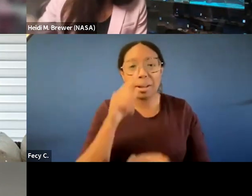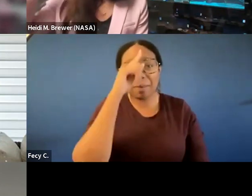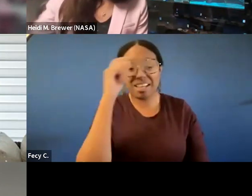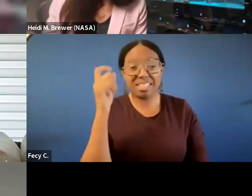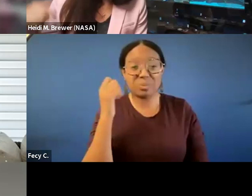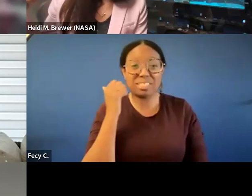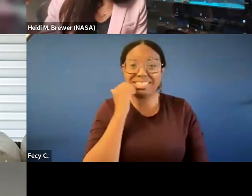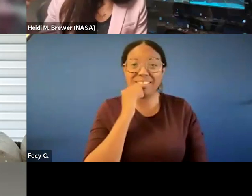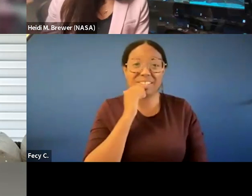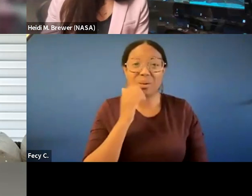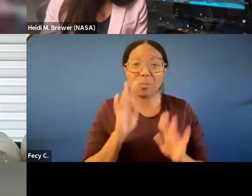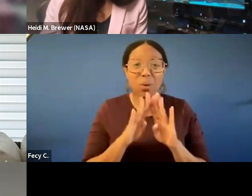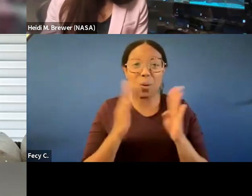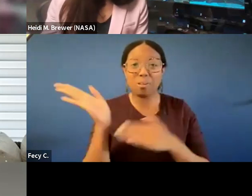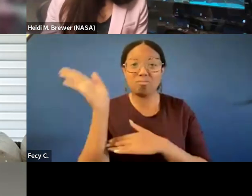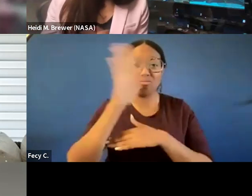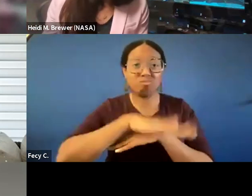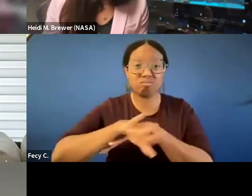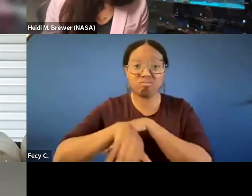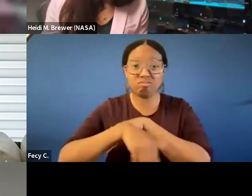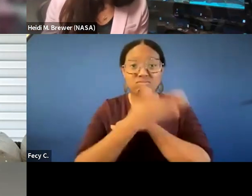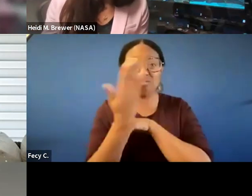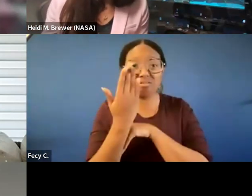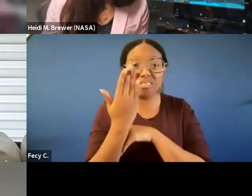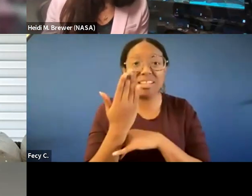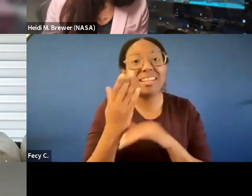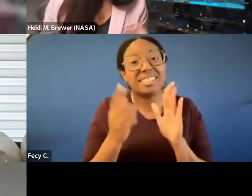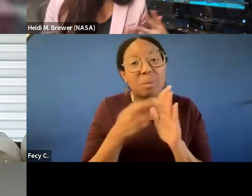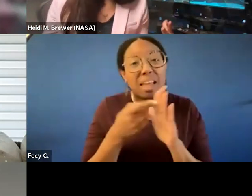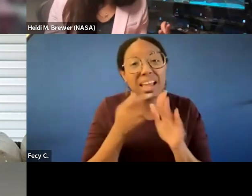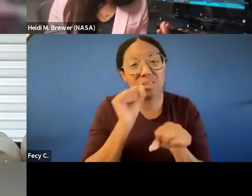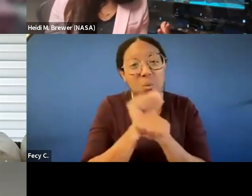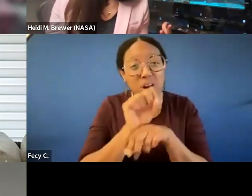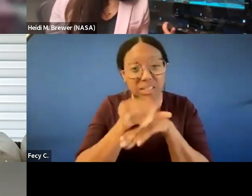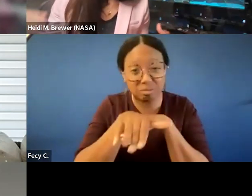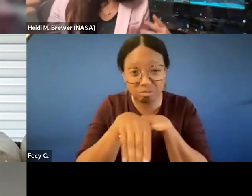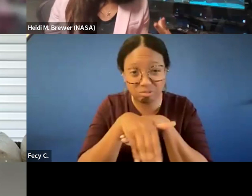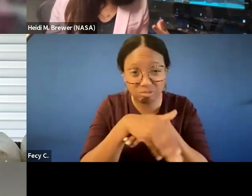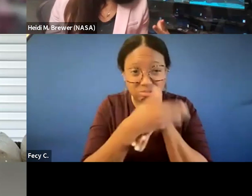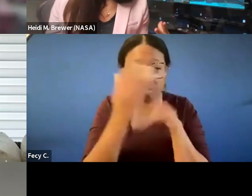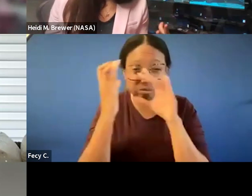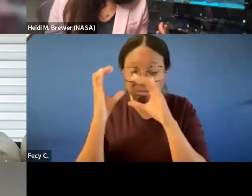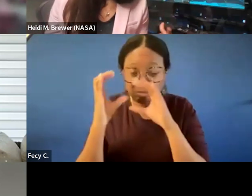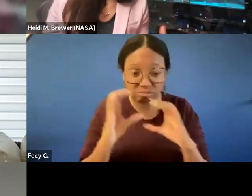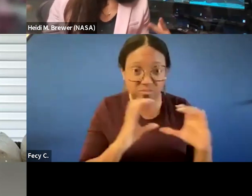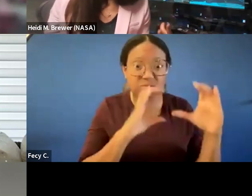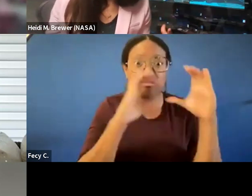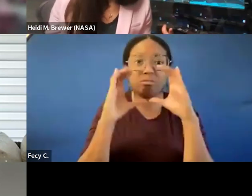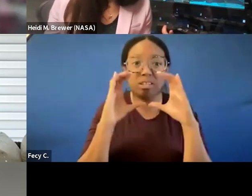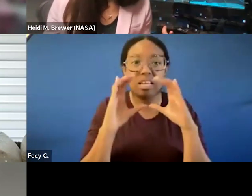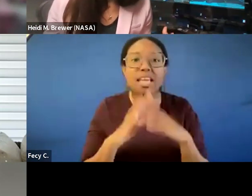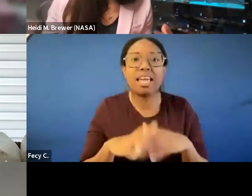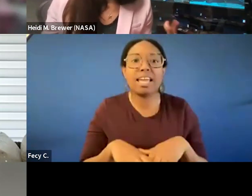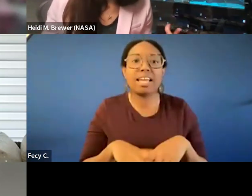the space station's always in space, I sometimes have to work the overnight shift. And so I have to adjust my schedules, and I go in around midnight and work